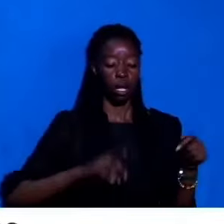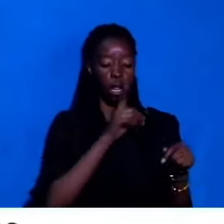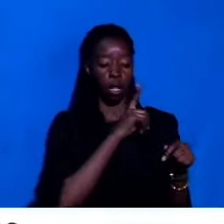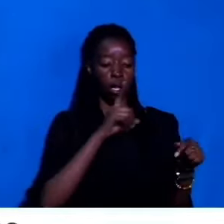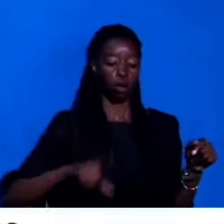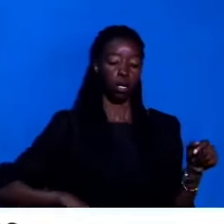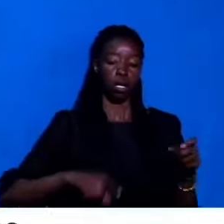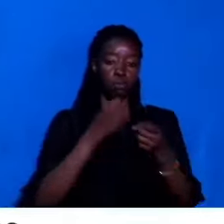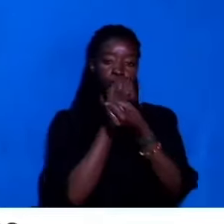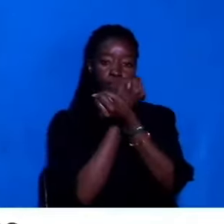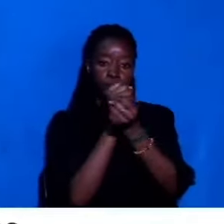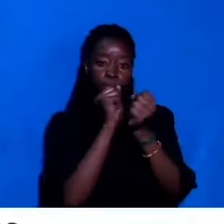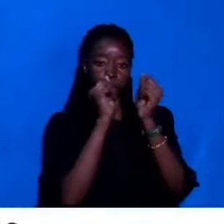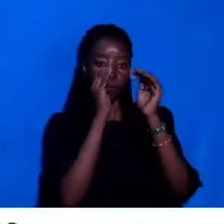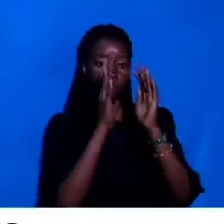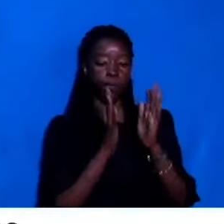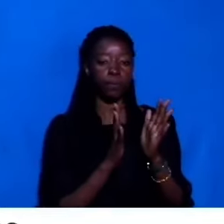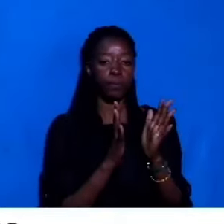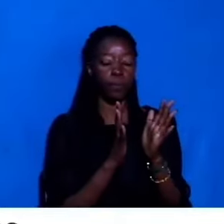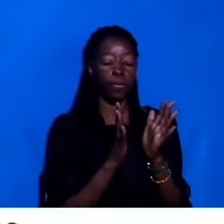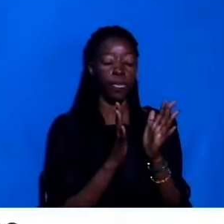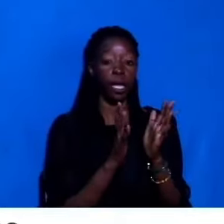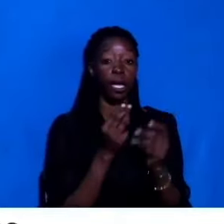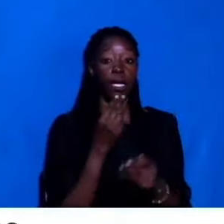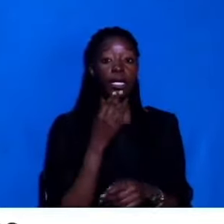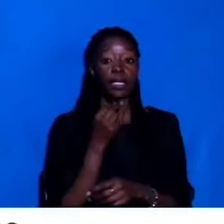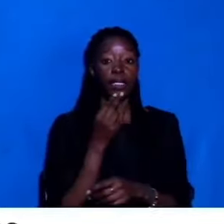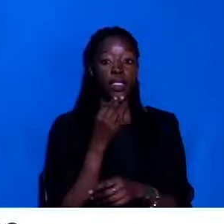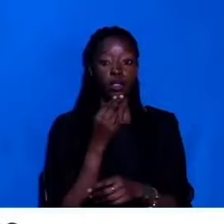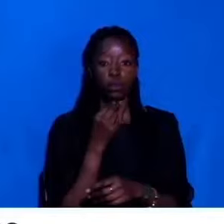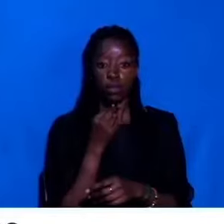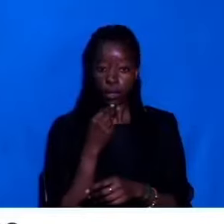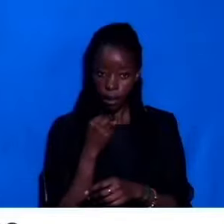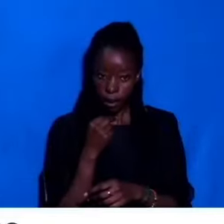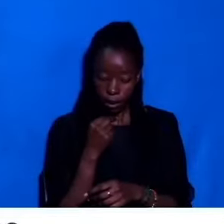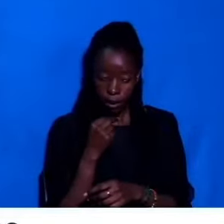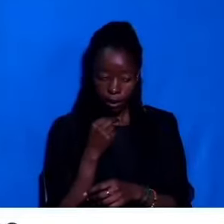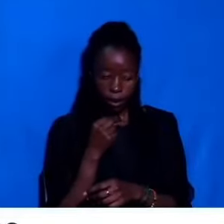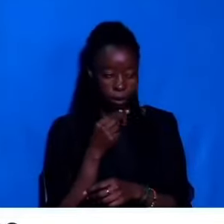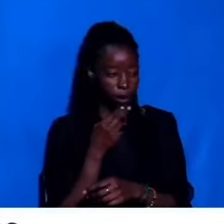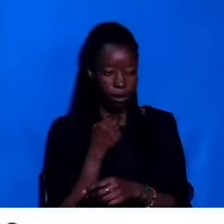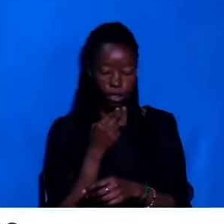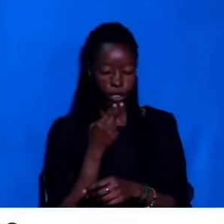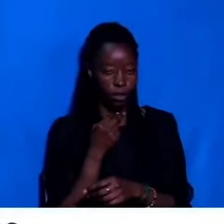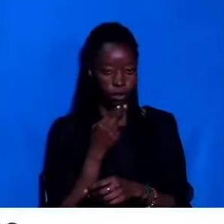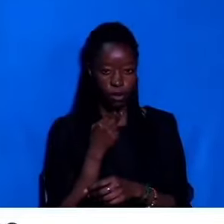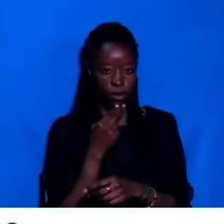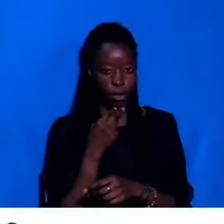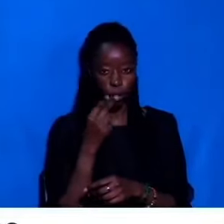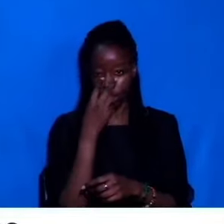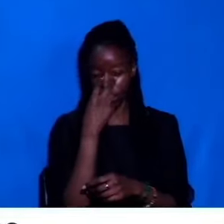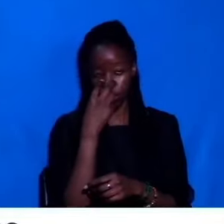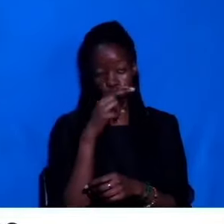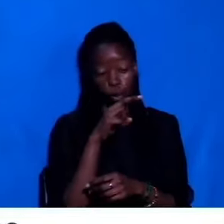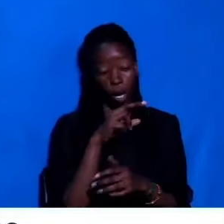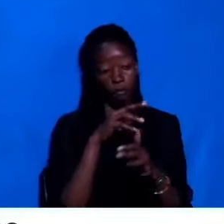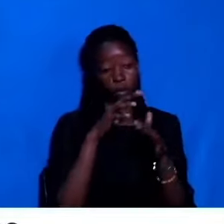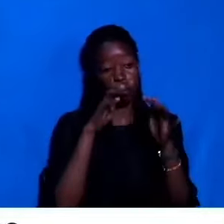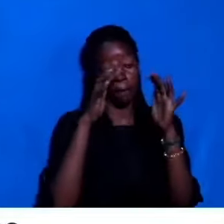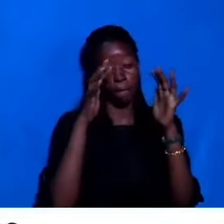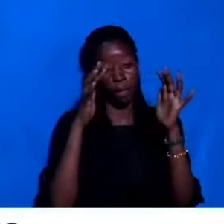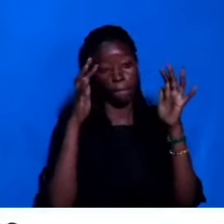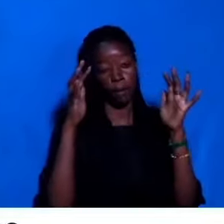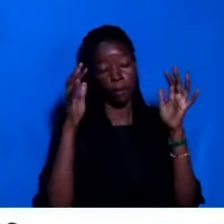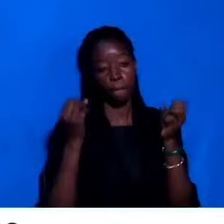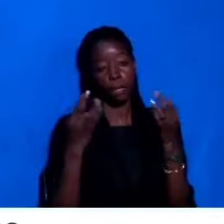Let me start by saying that on Tuesday we saw, I don't know whether you guys were there, we saw a huge number of